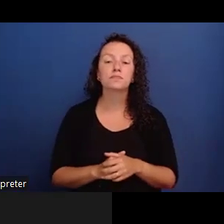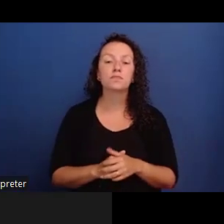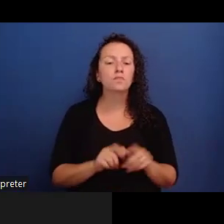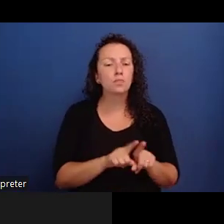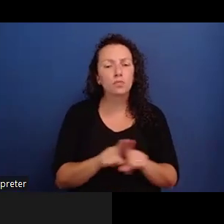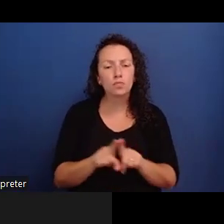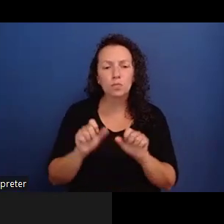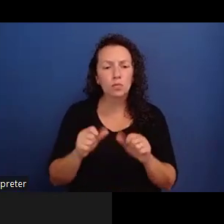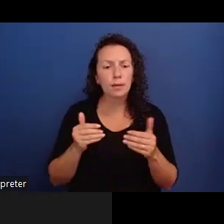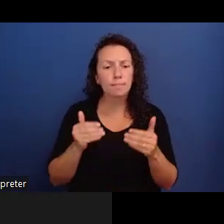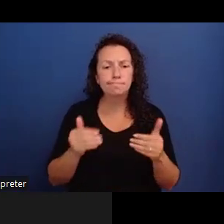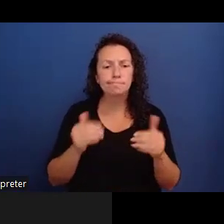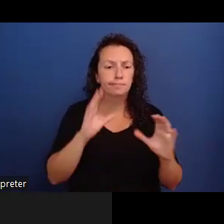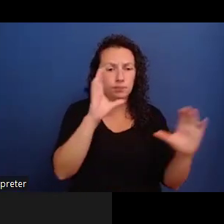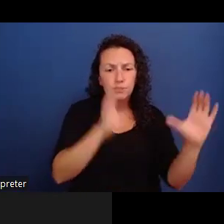other,